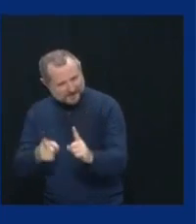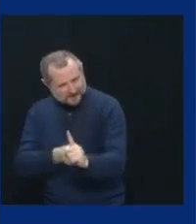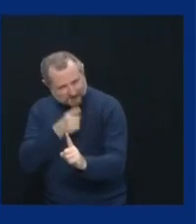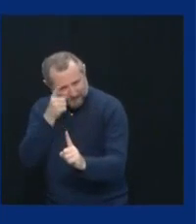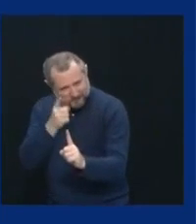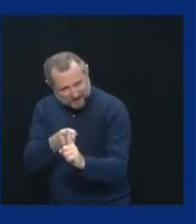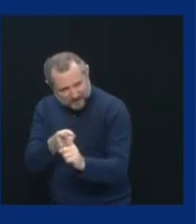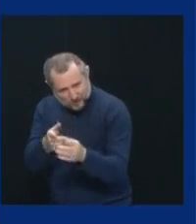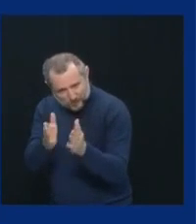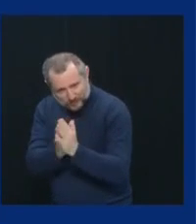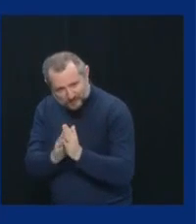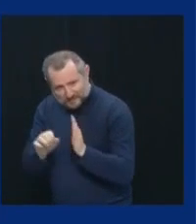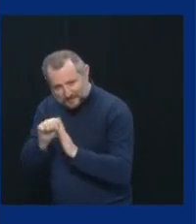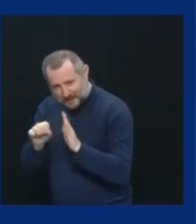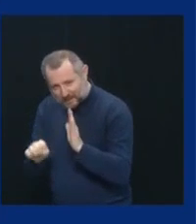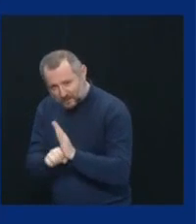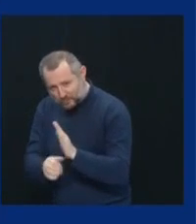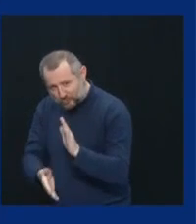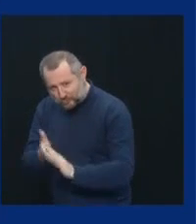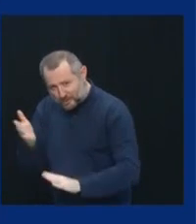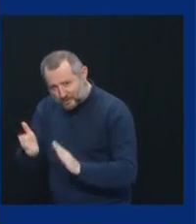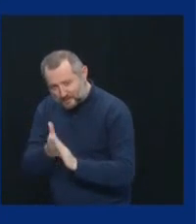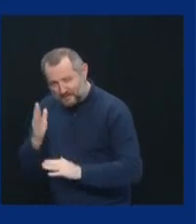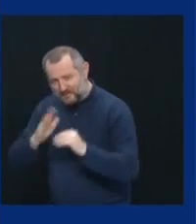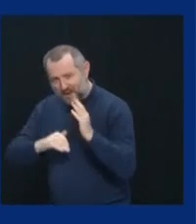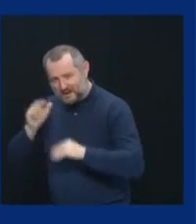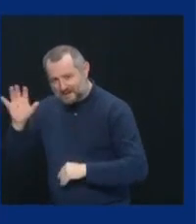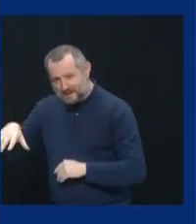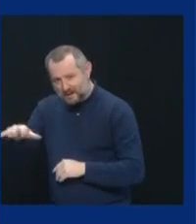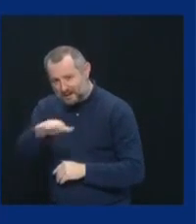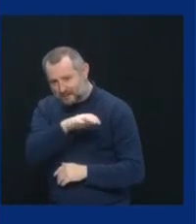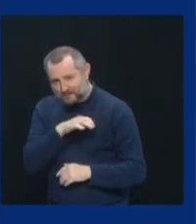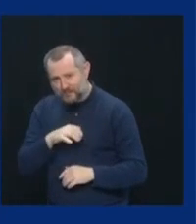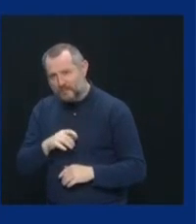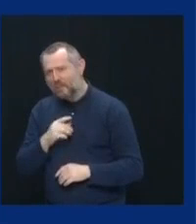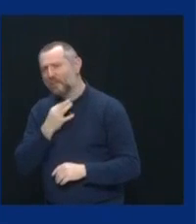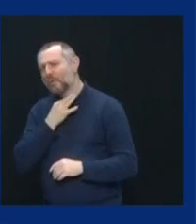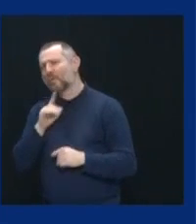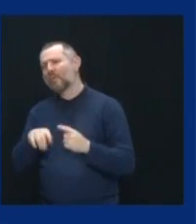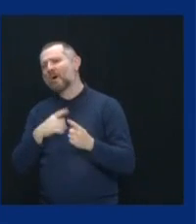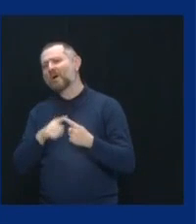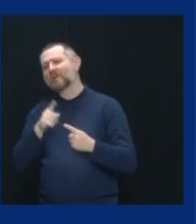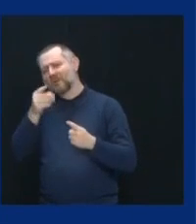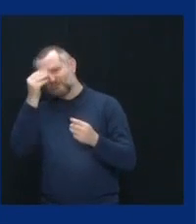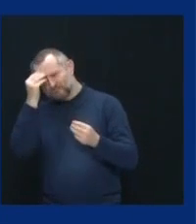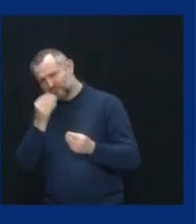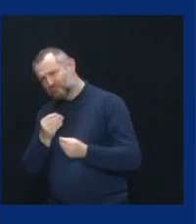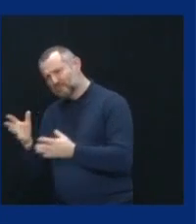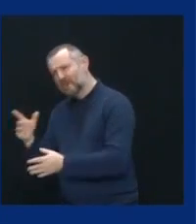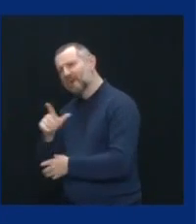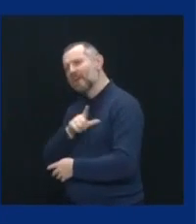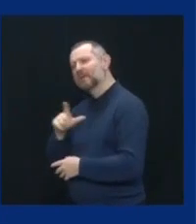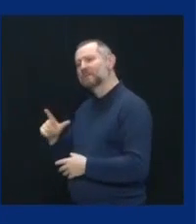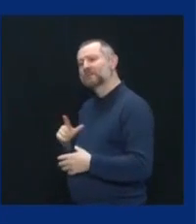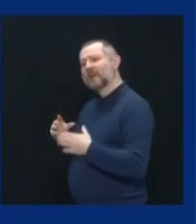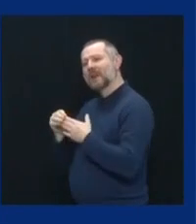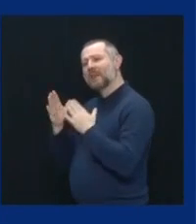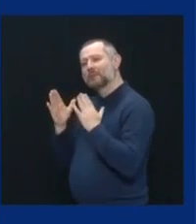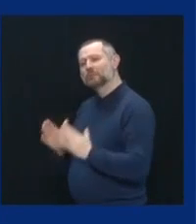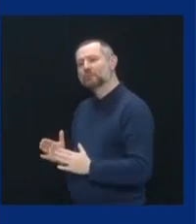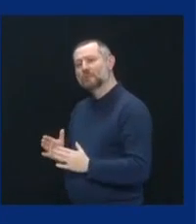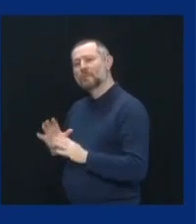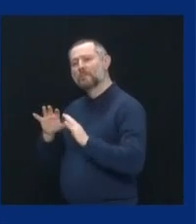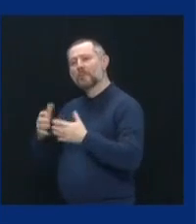about state-run facilities. I'm just curious when you informed the legislative leaders about